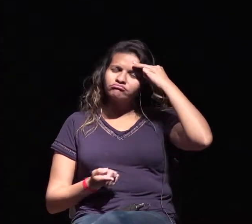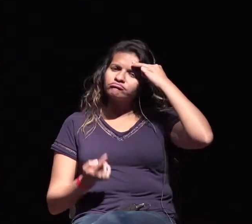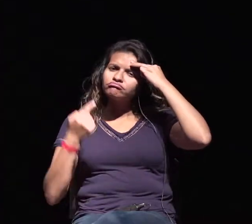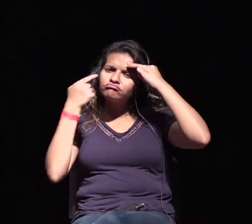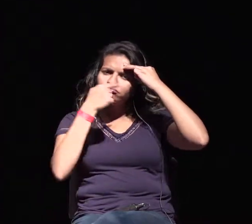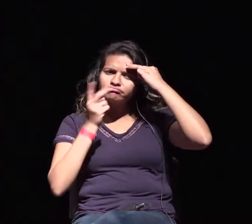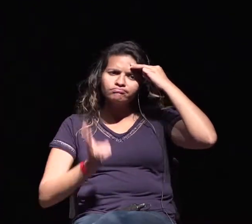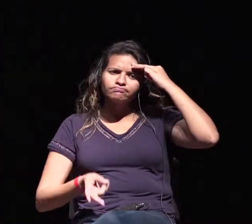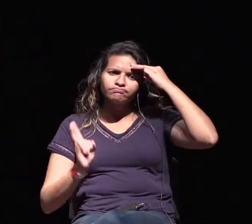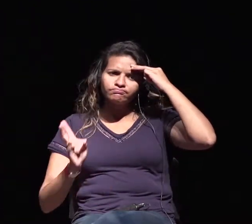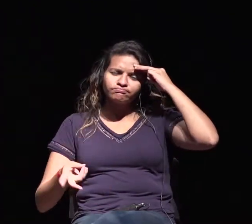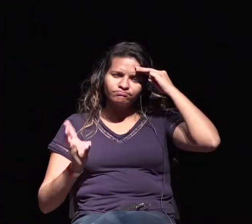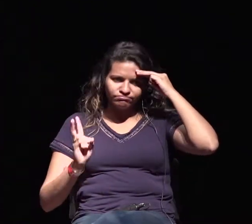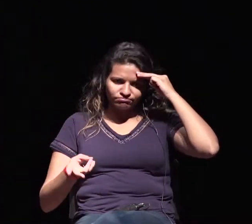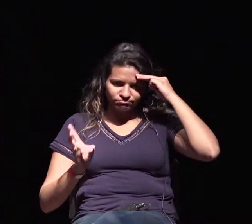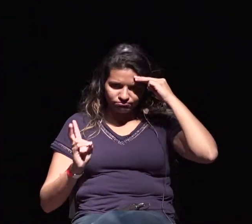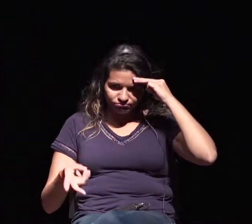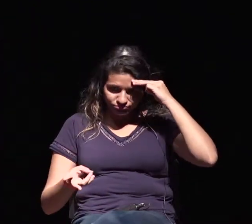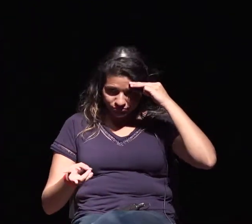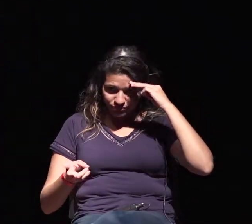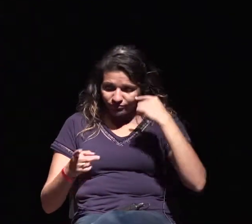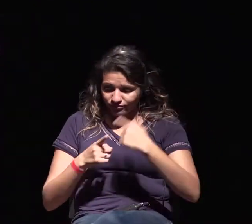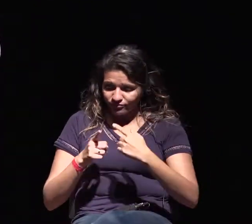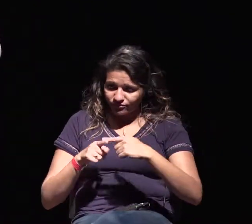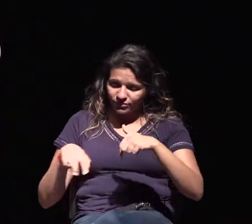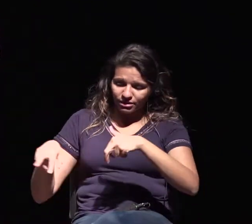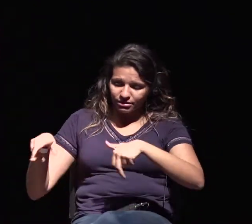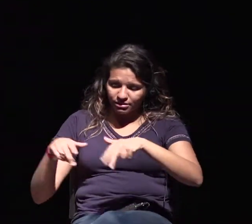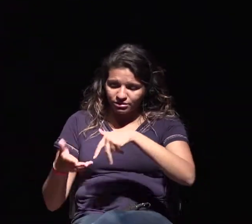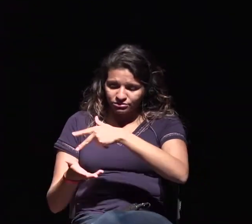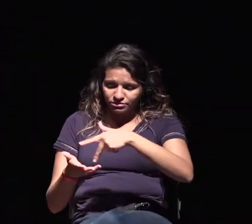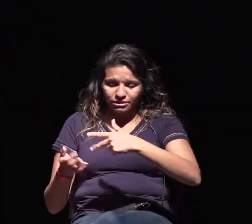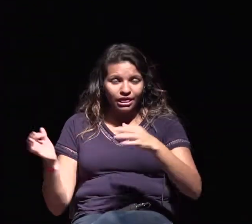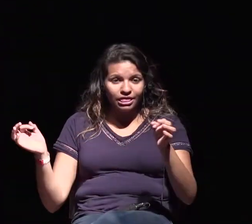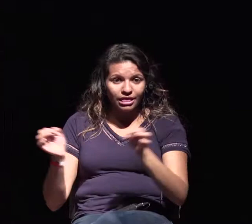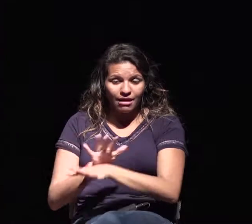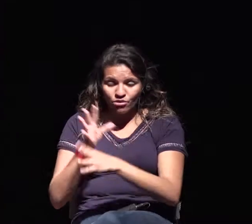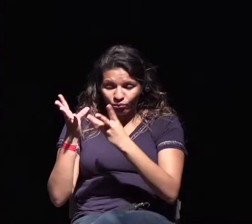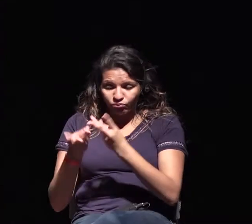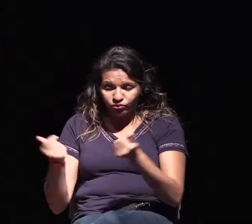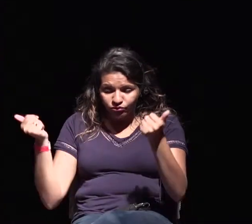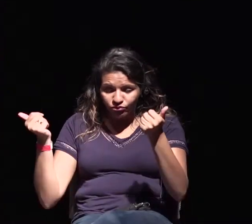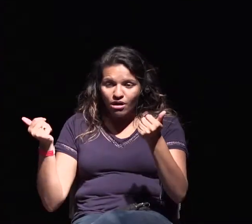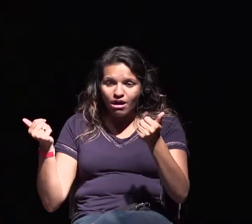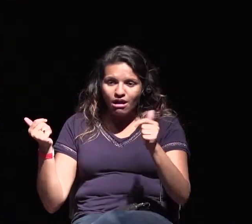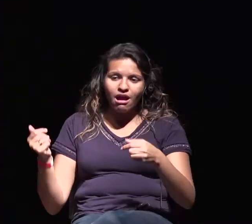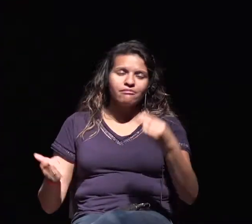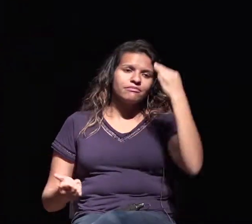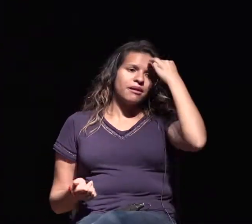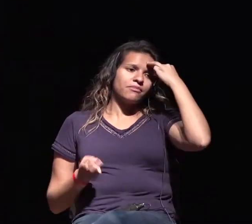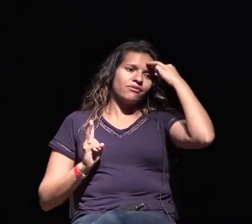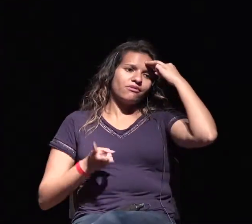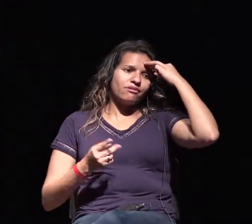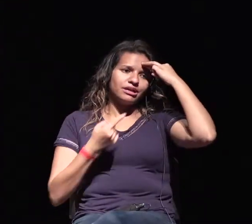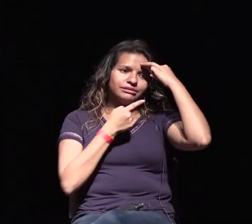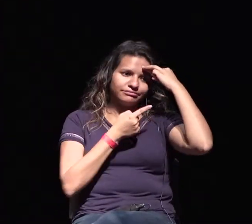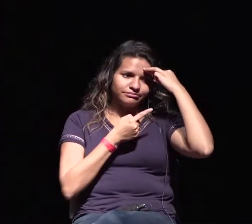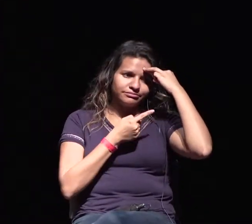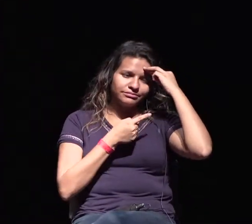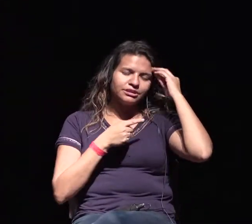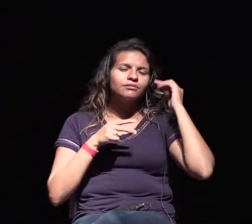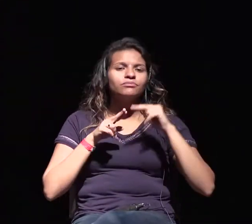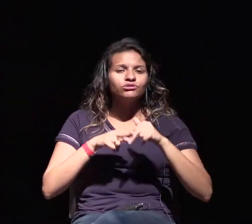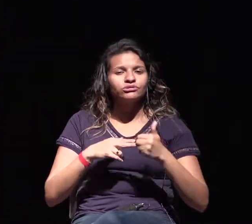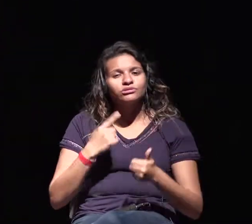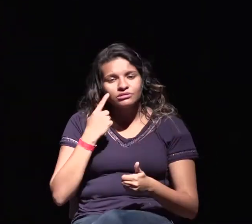exhibition course has run. To choreograph an exhibition is to affirm the criticism of the